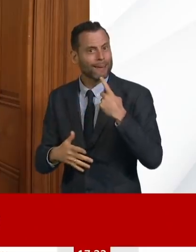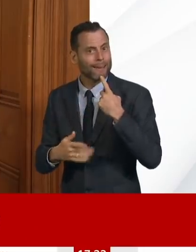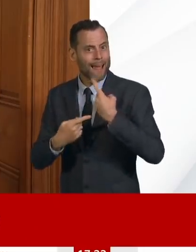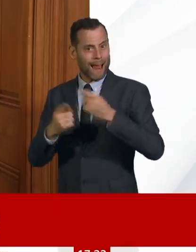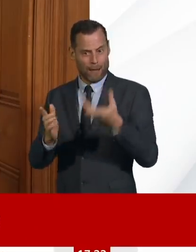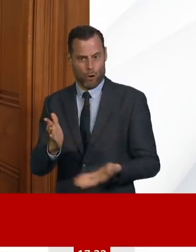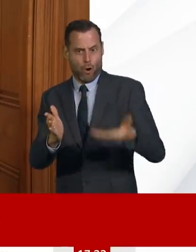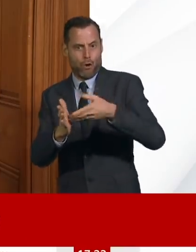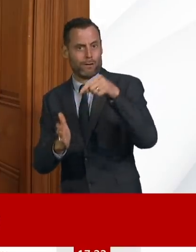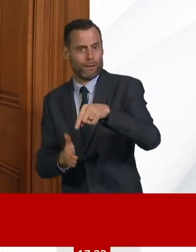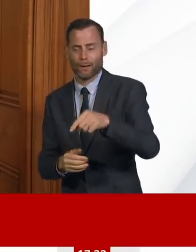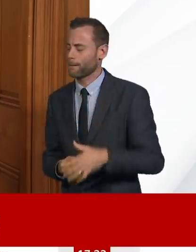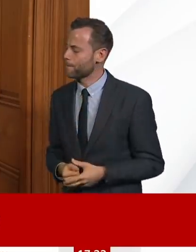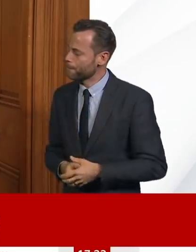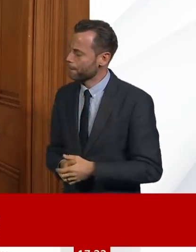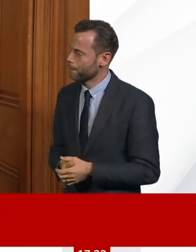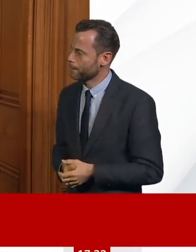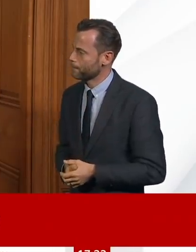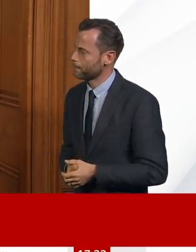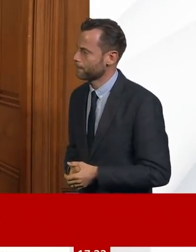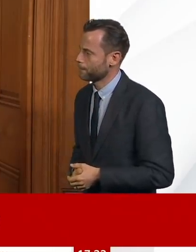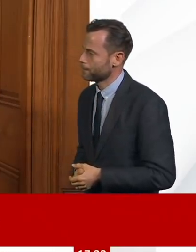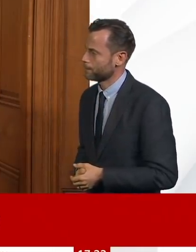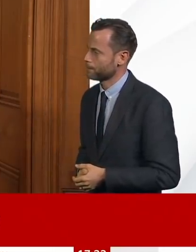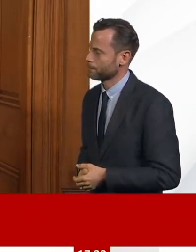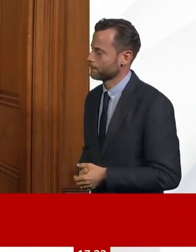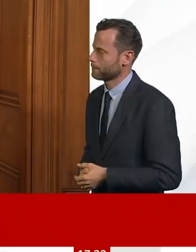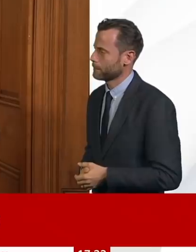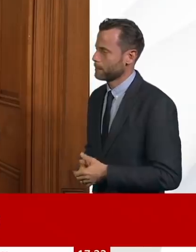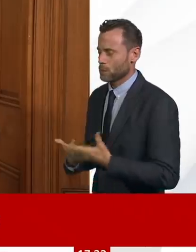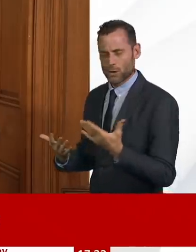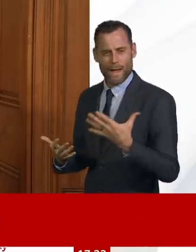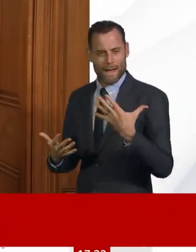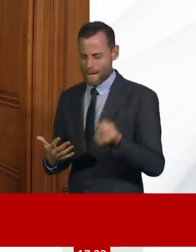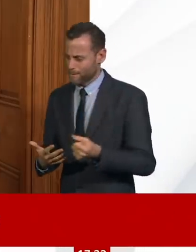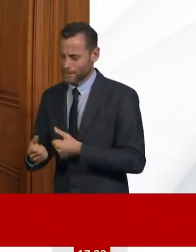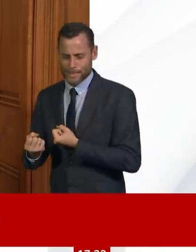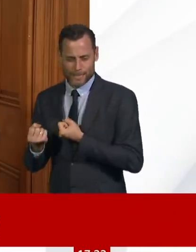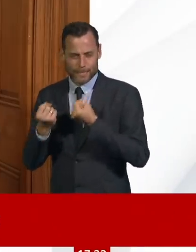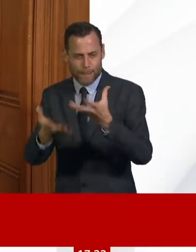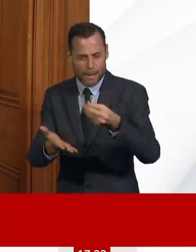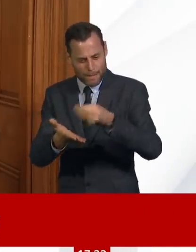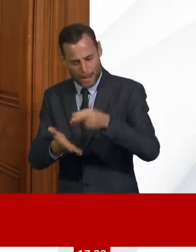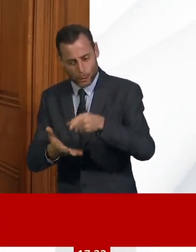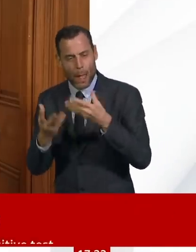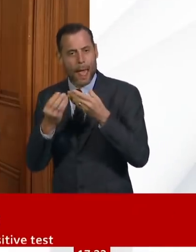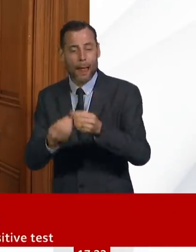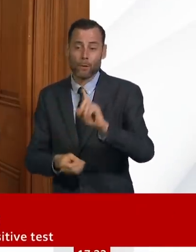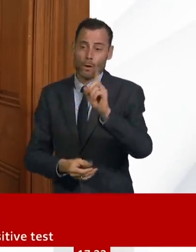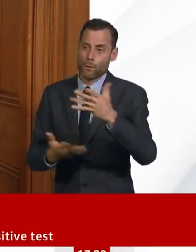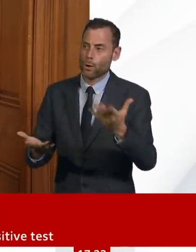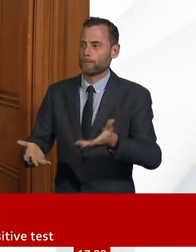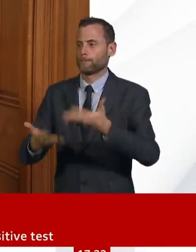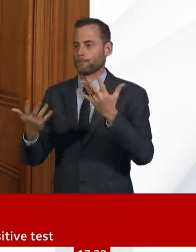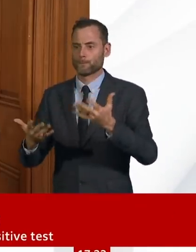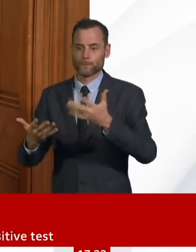funds, particularly to help with testing and tracing, and of